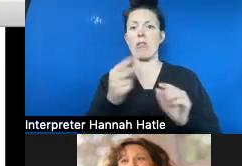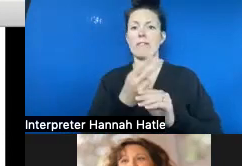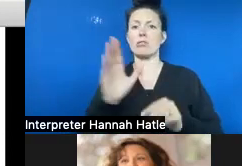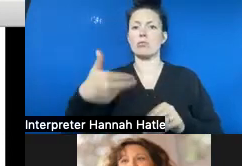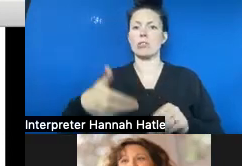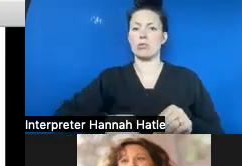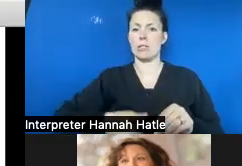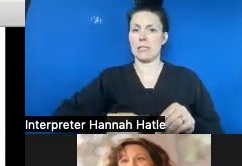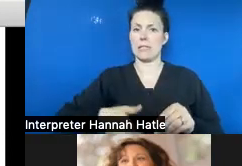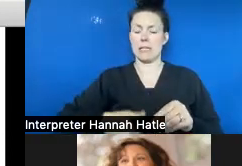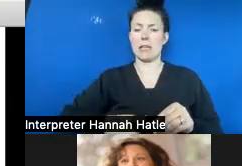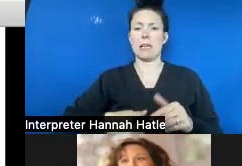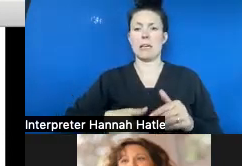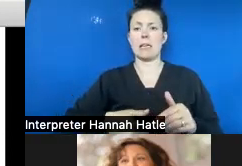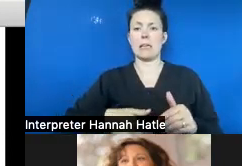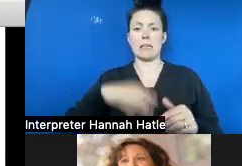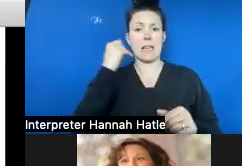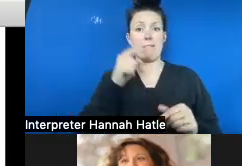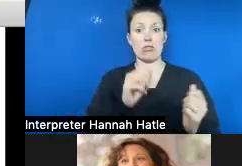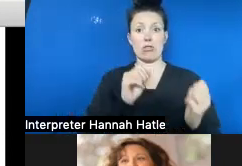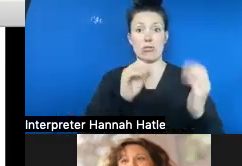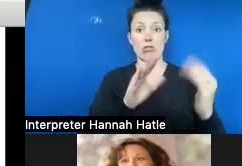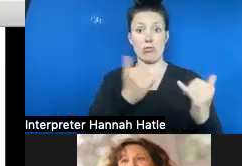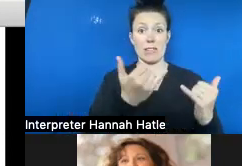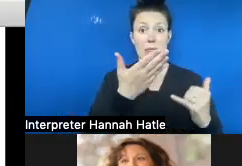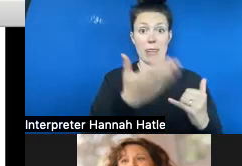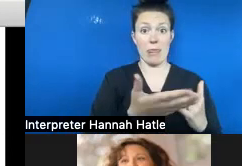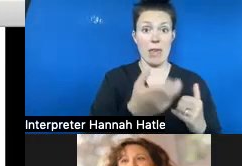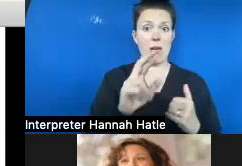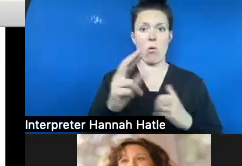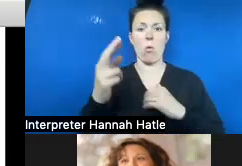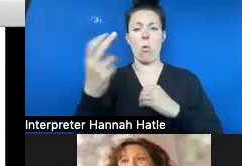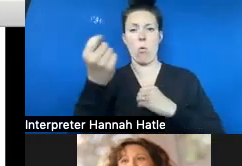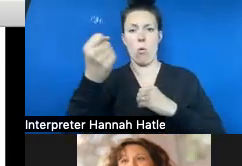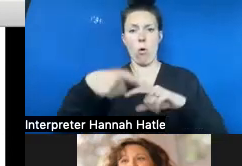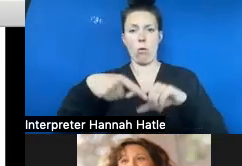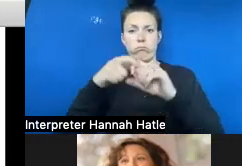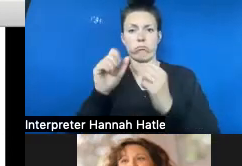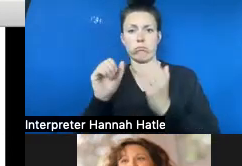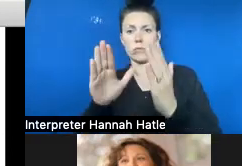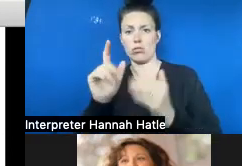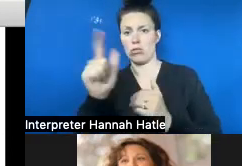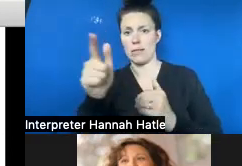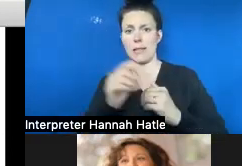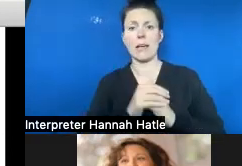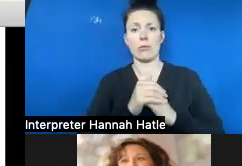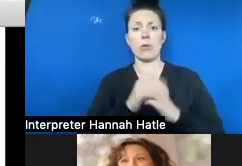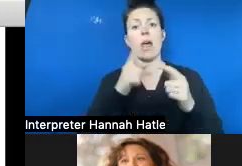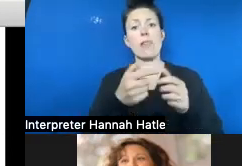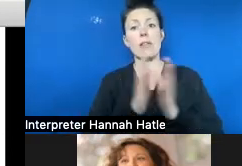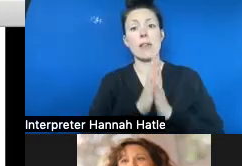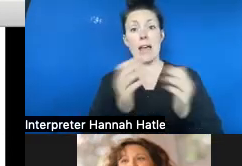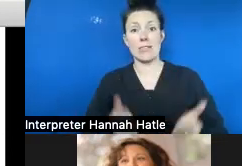or whether it's something that you will address privately later, right? And checking in with the survivor to see if they want